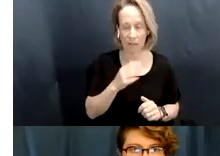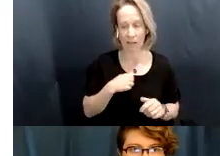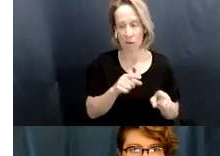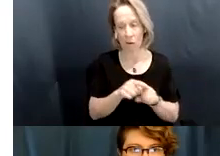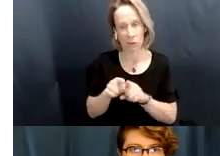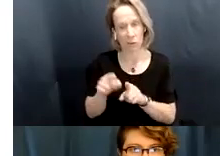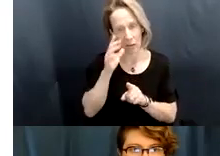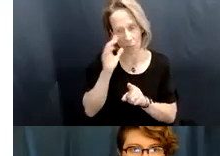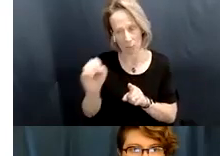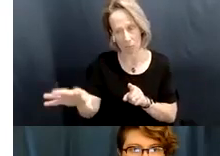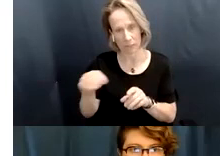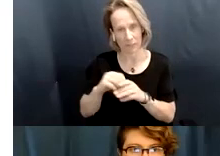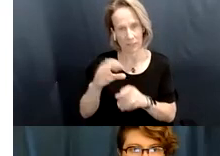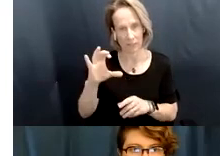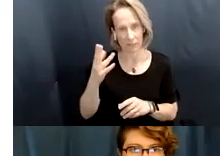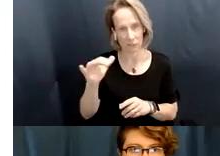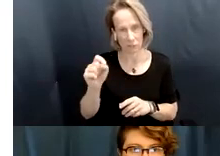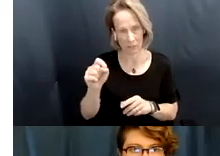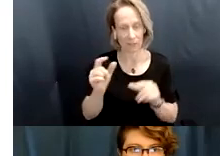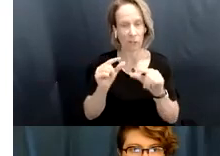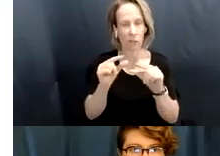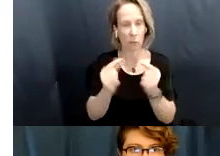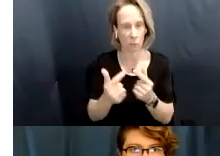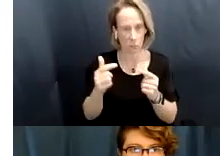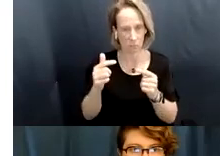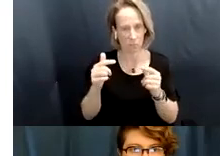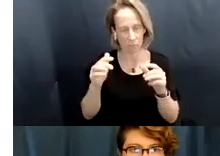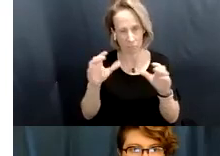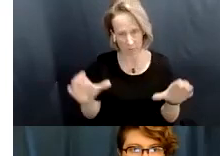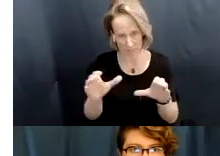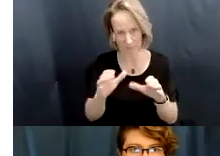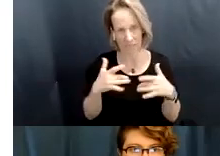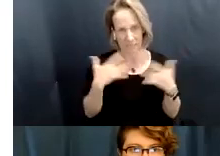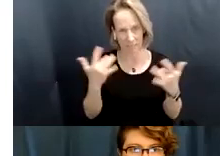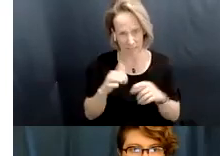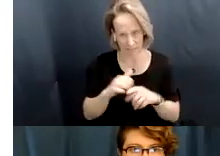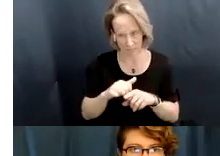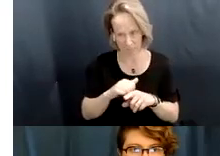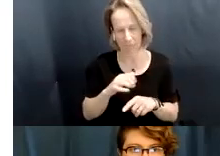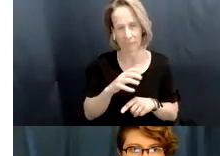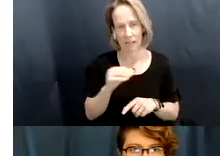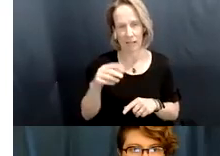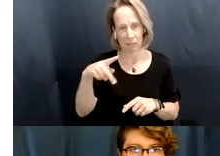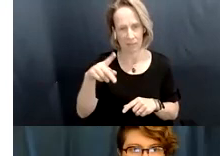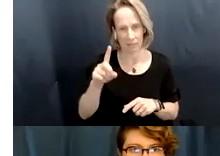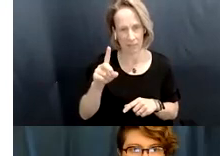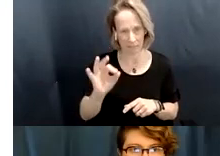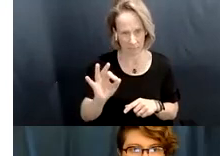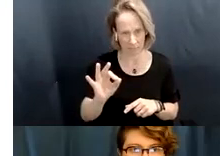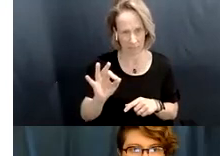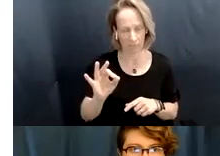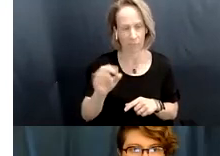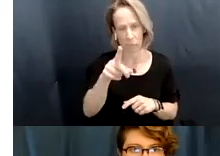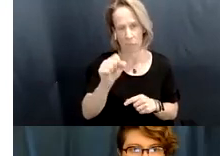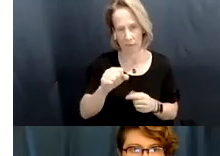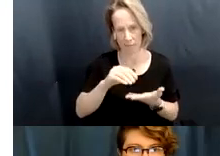group activities and self-care PDF that has a section where you can jot down notes